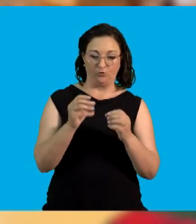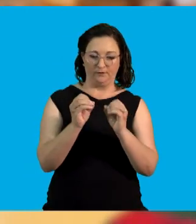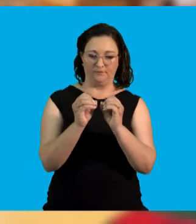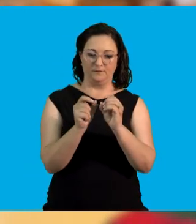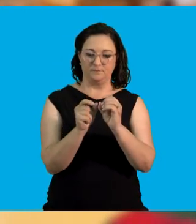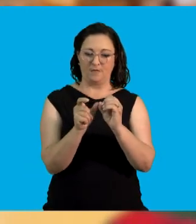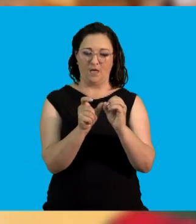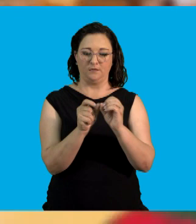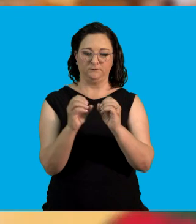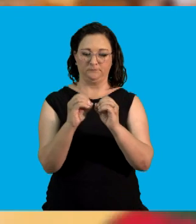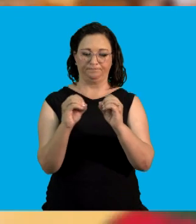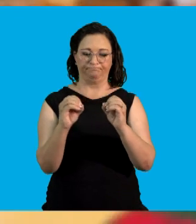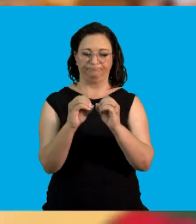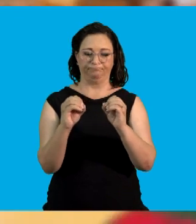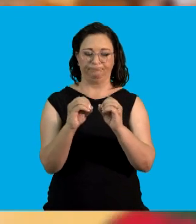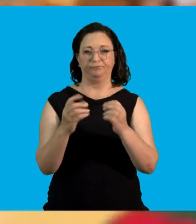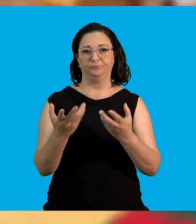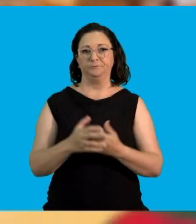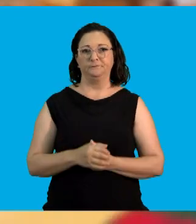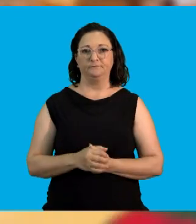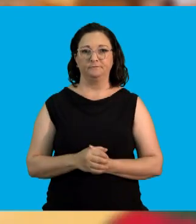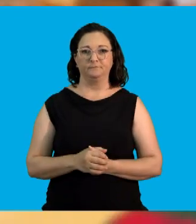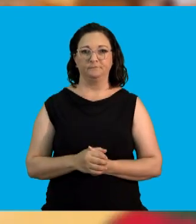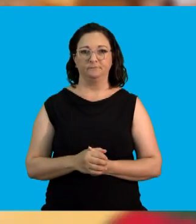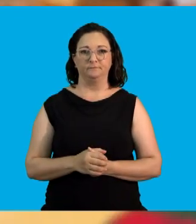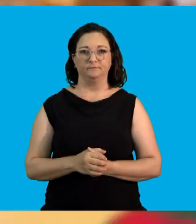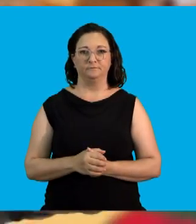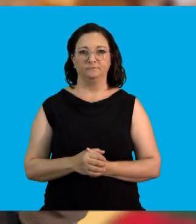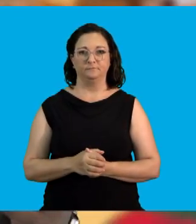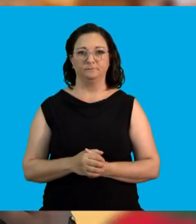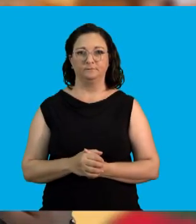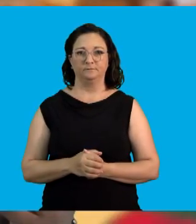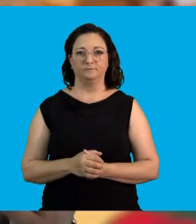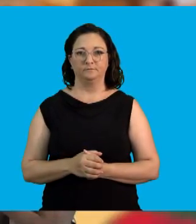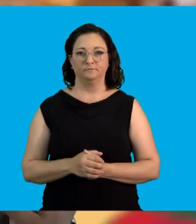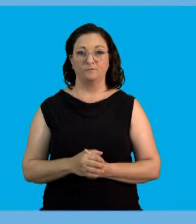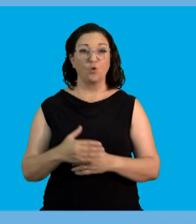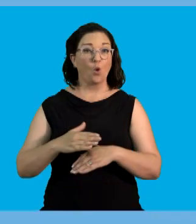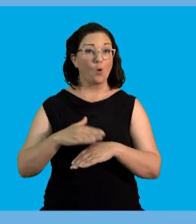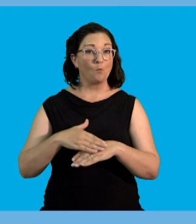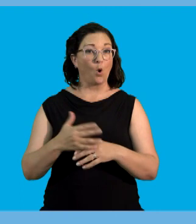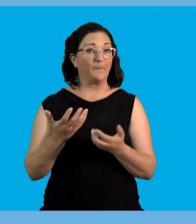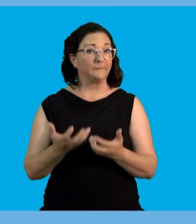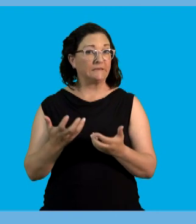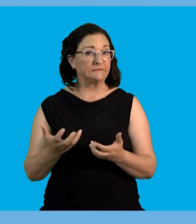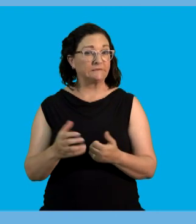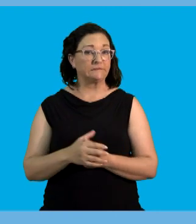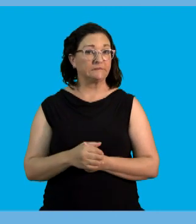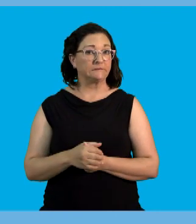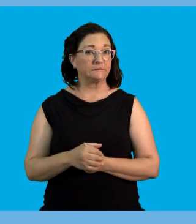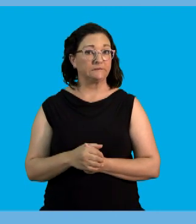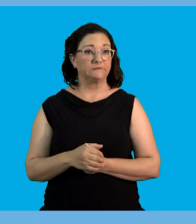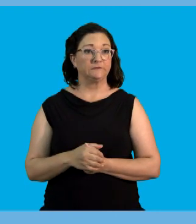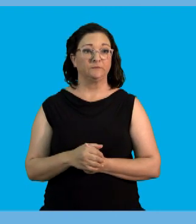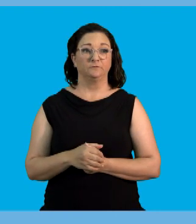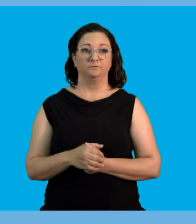scenarios is the spaces between the particles making up that ball. So do you think the brass ball will have more mass after it has